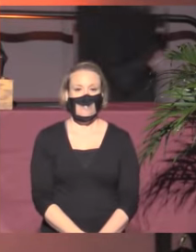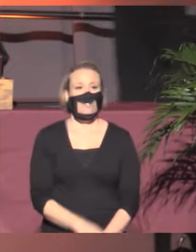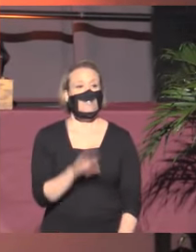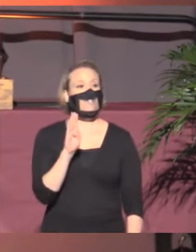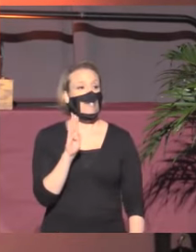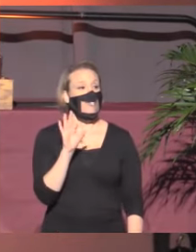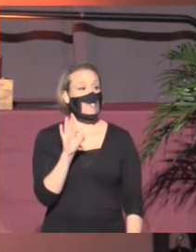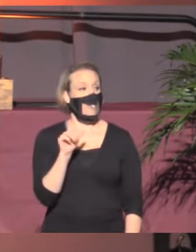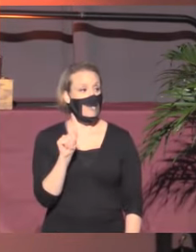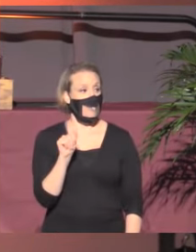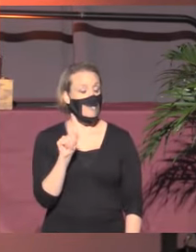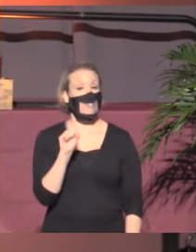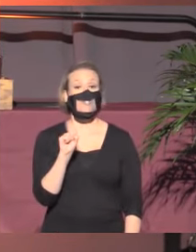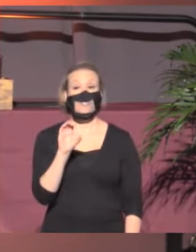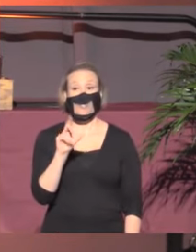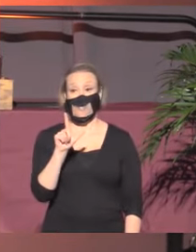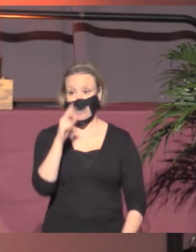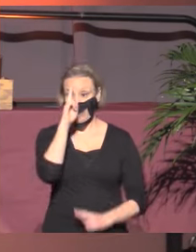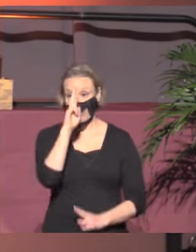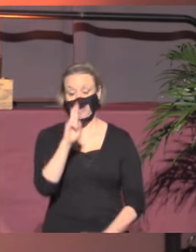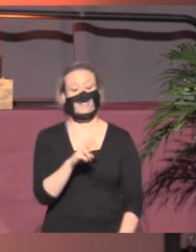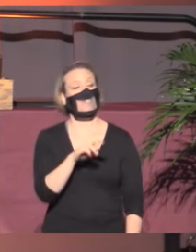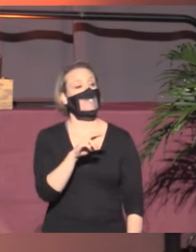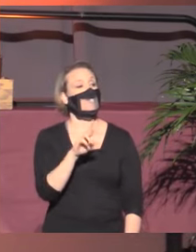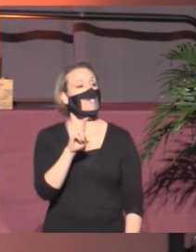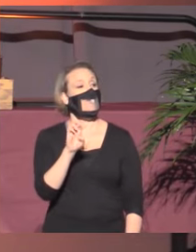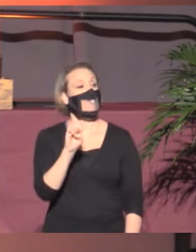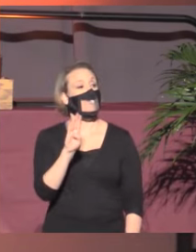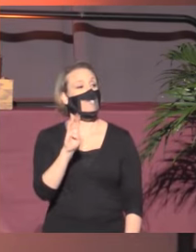Bachelor of Fine Arts, summa cum laude, Rebecca Diane Rissel.